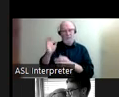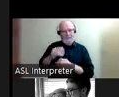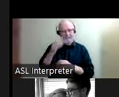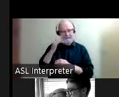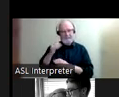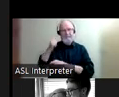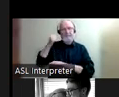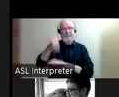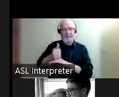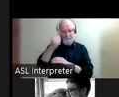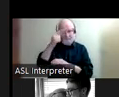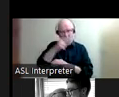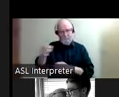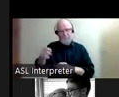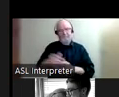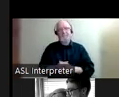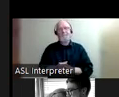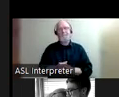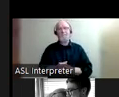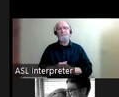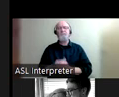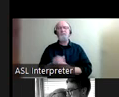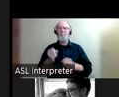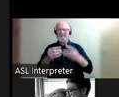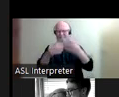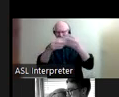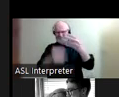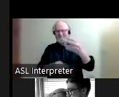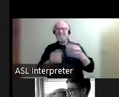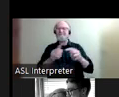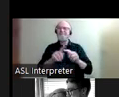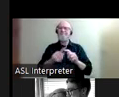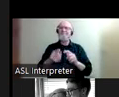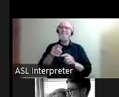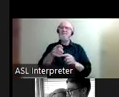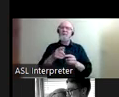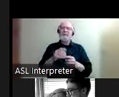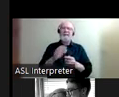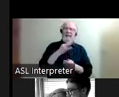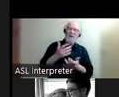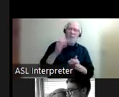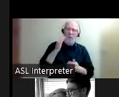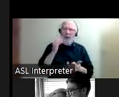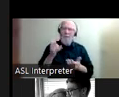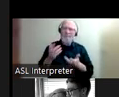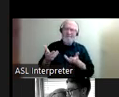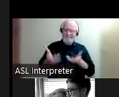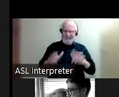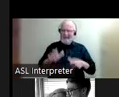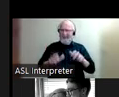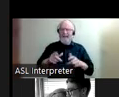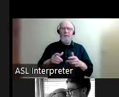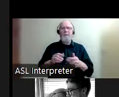for us. So many great things there, and you know, things that you can kind of look at